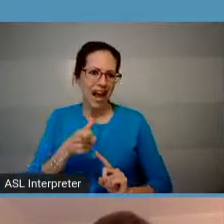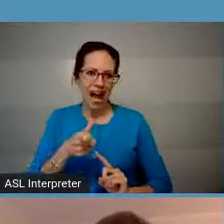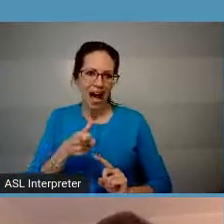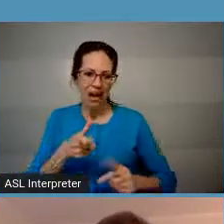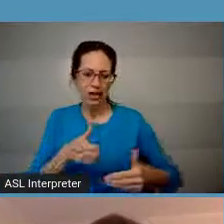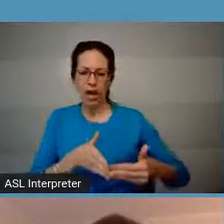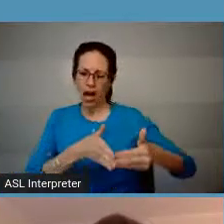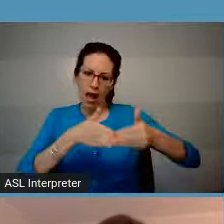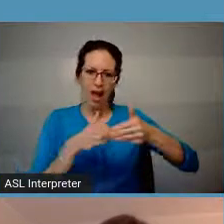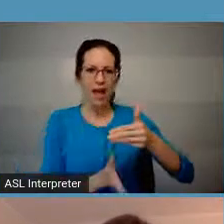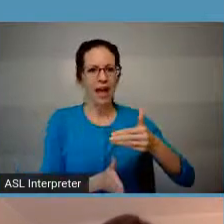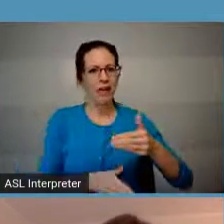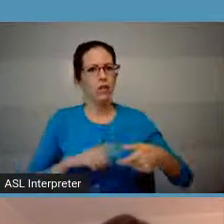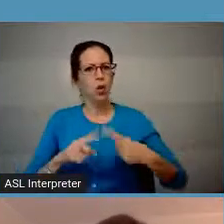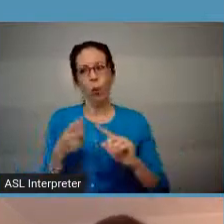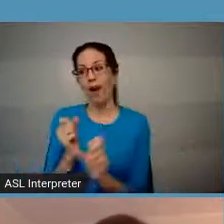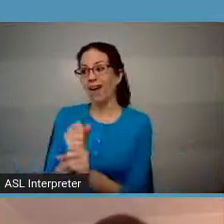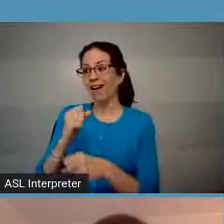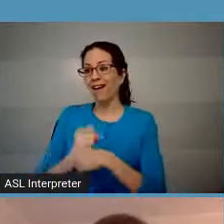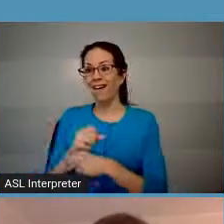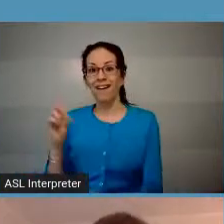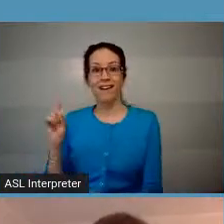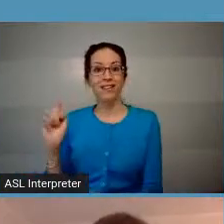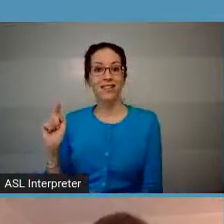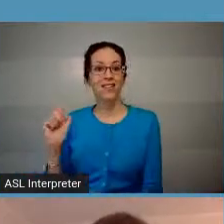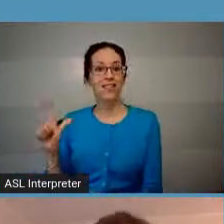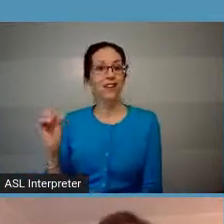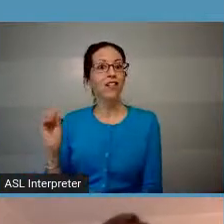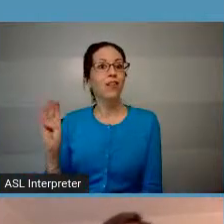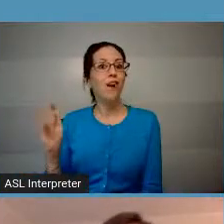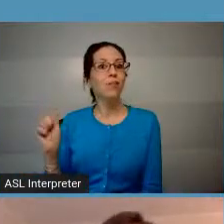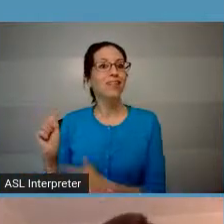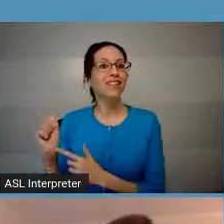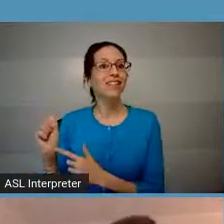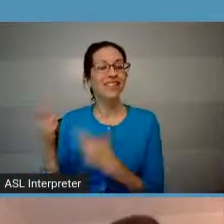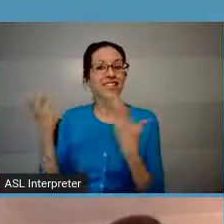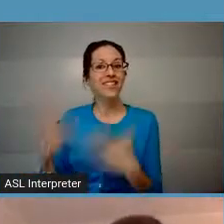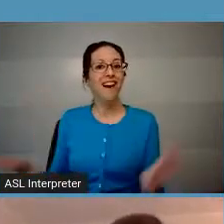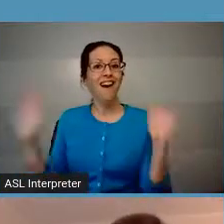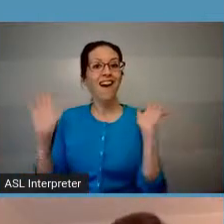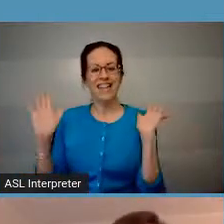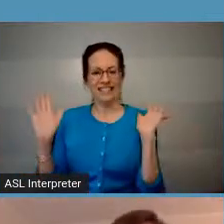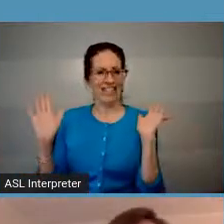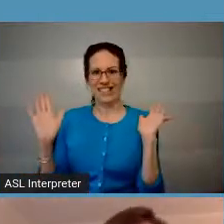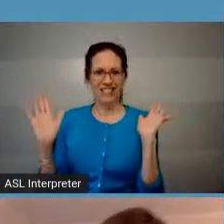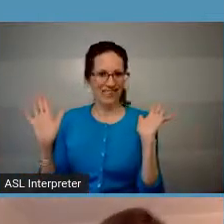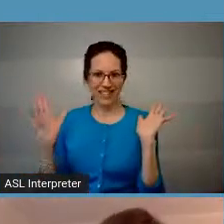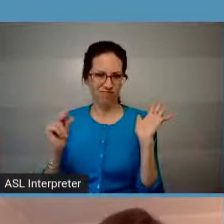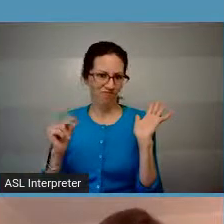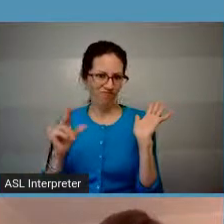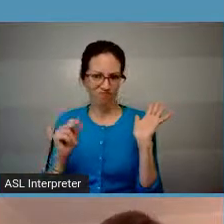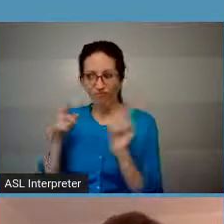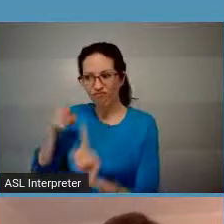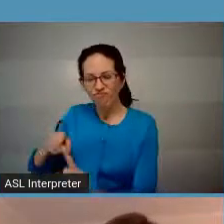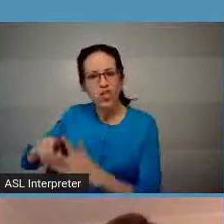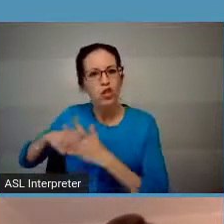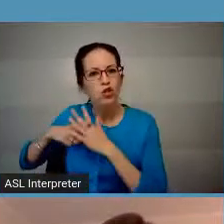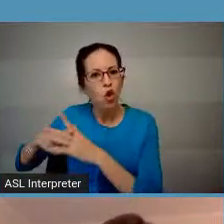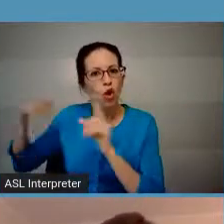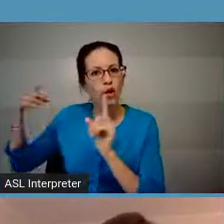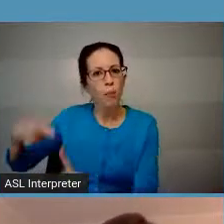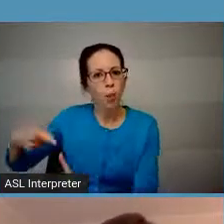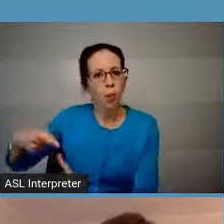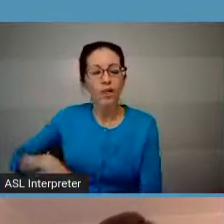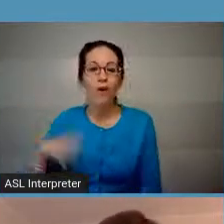of digital objects. That is more or less the starting point, because you have to do so much work to ingest